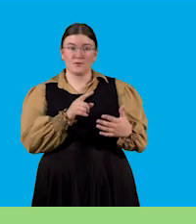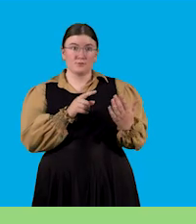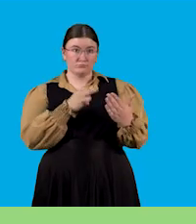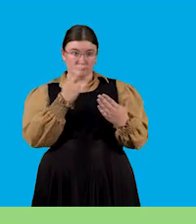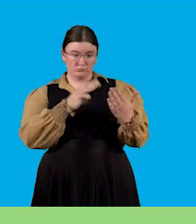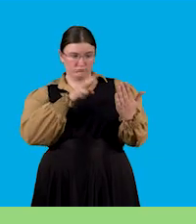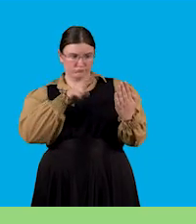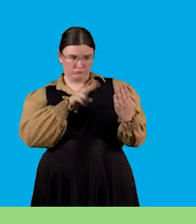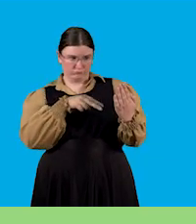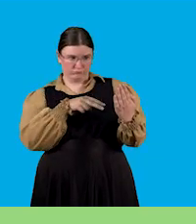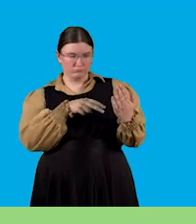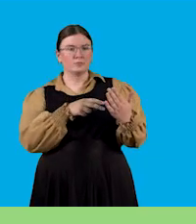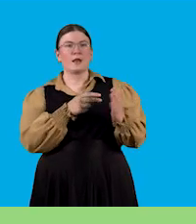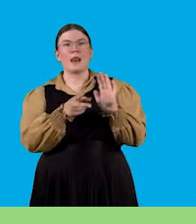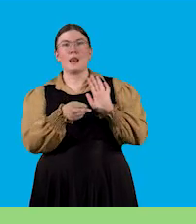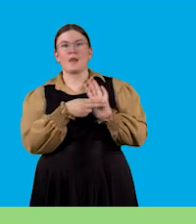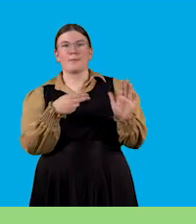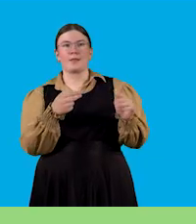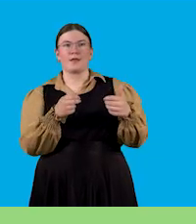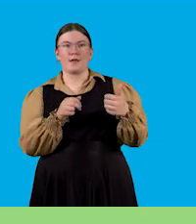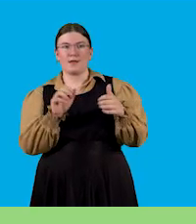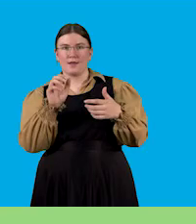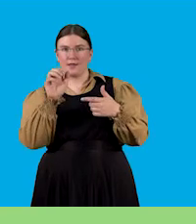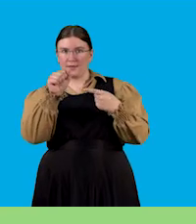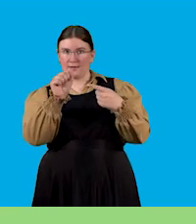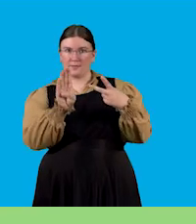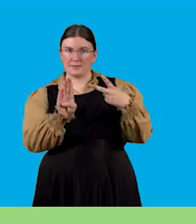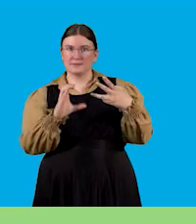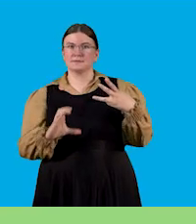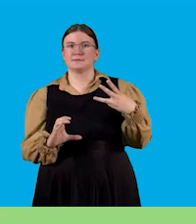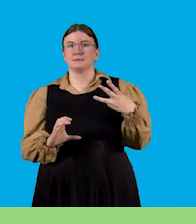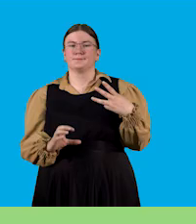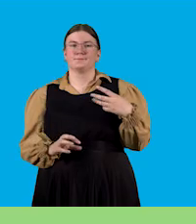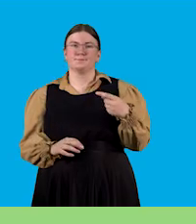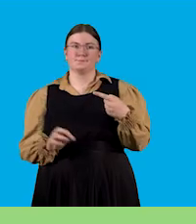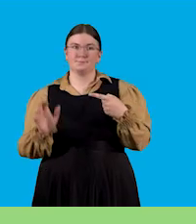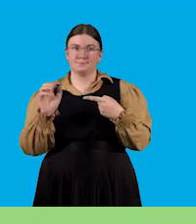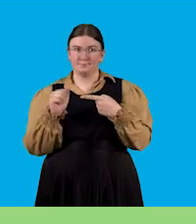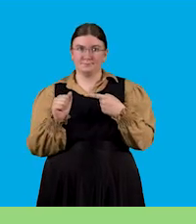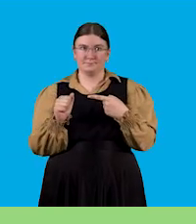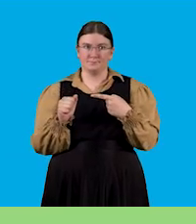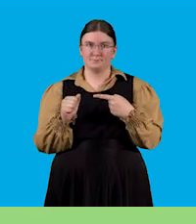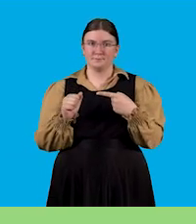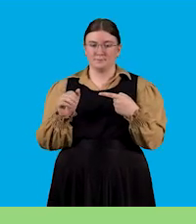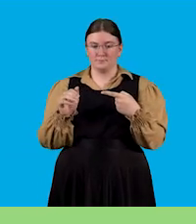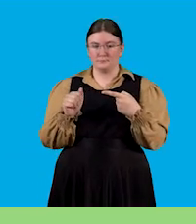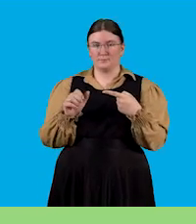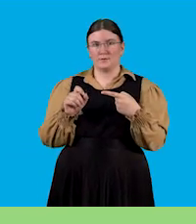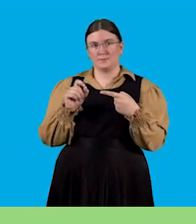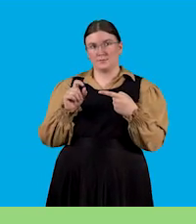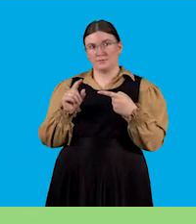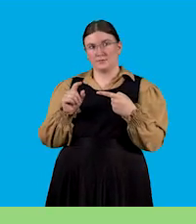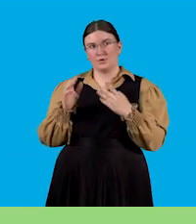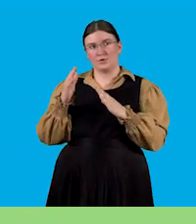and provide labels for the parts labeled A, B, and C. So we have A there on